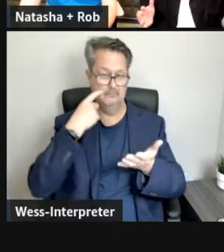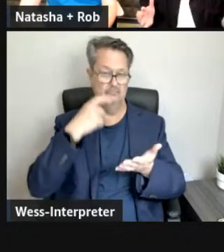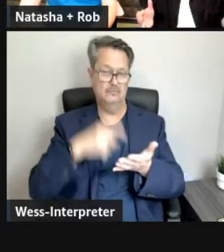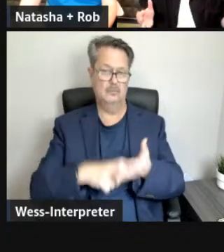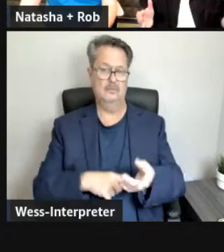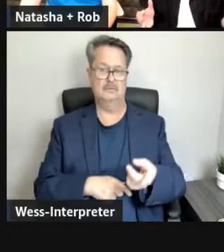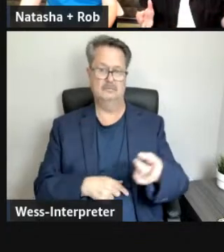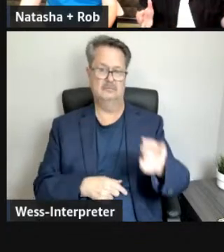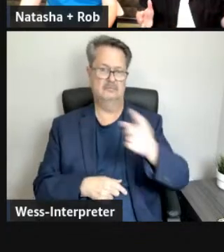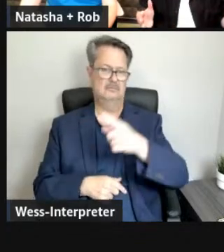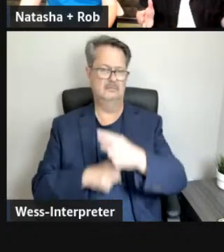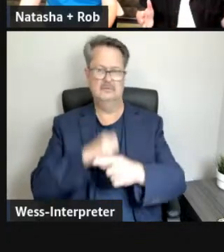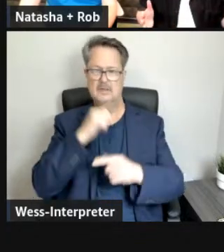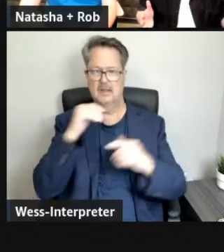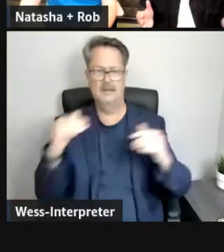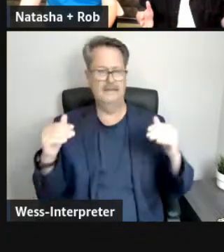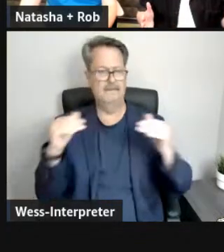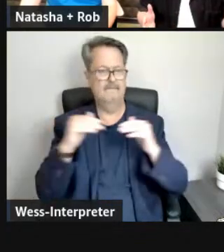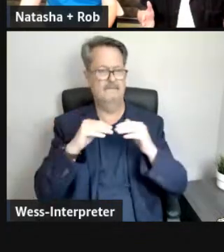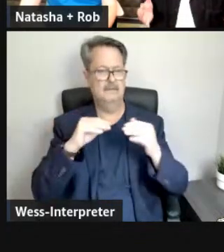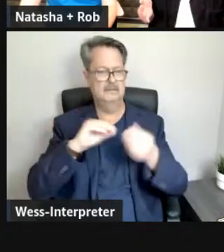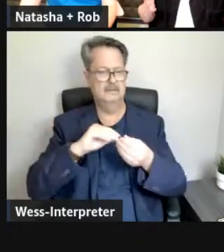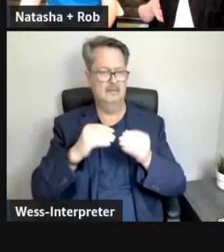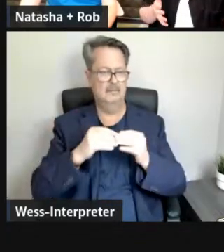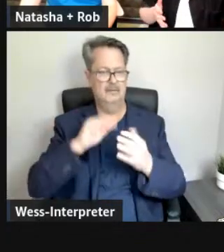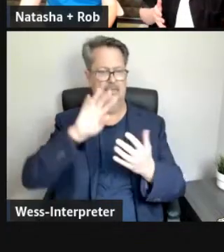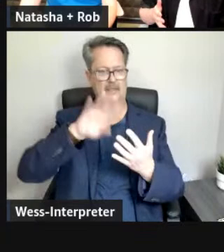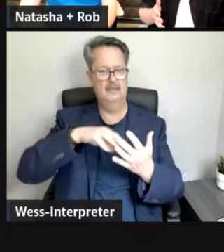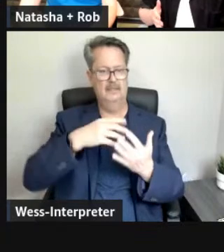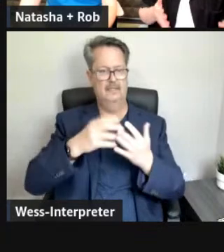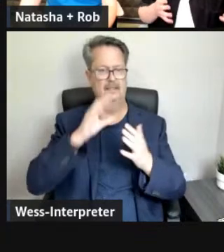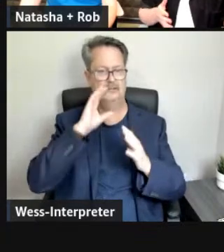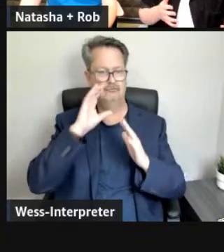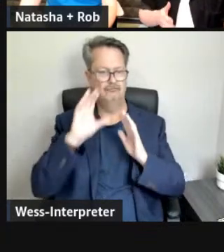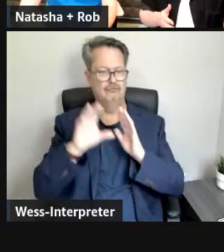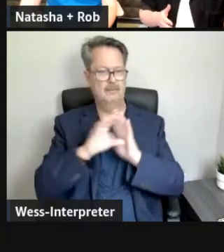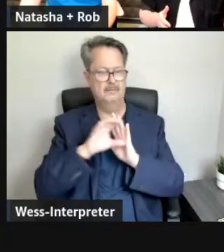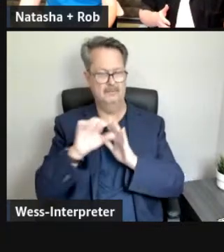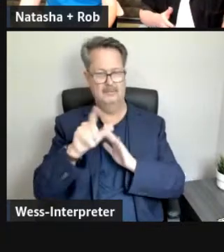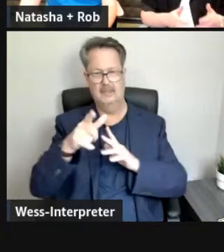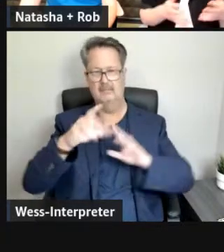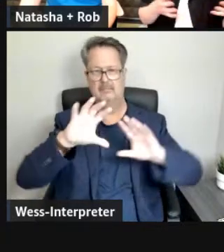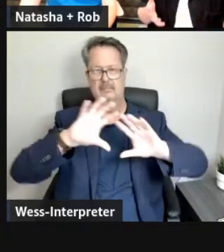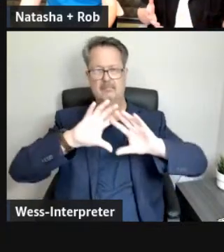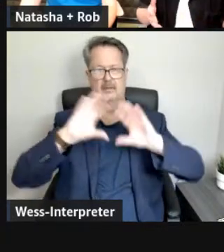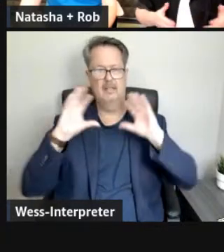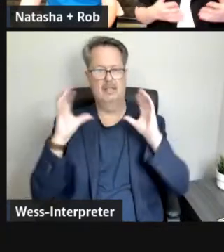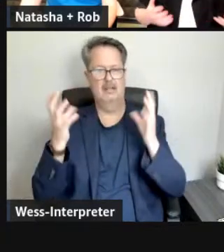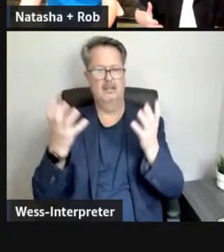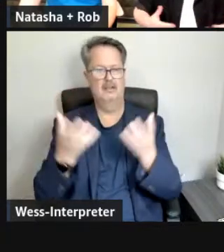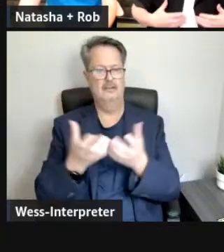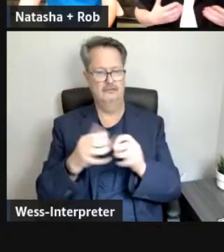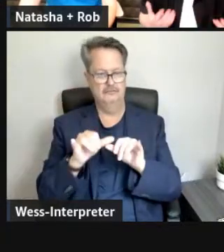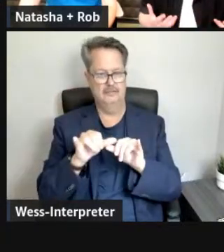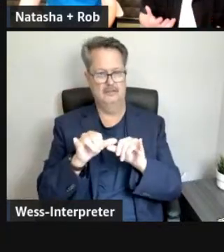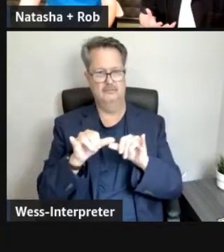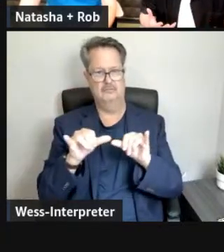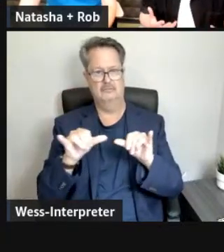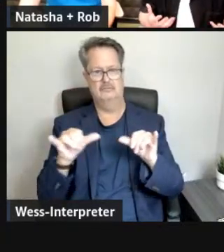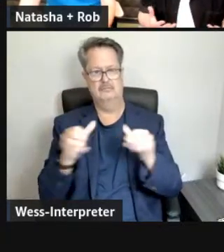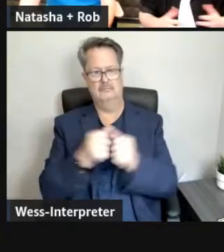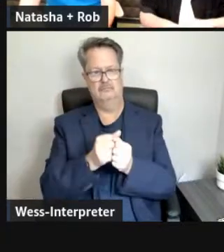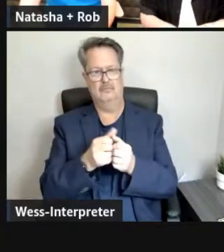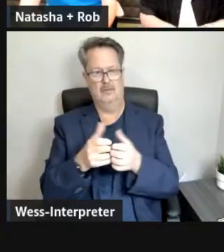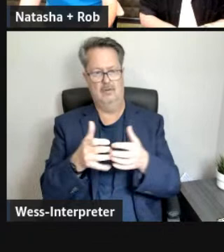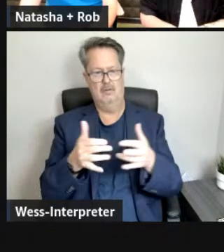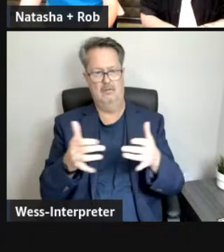even number of EC2 instances in this diagram either. So this is probably a cluster at some point in time that has scaled. It's grown. We've added more compute